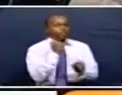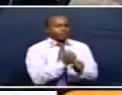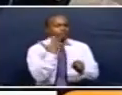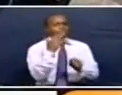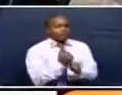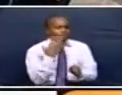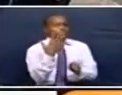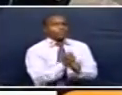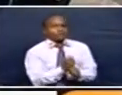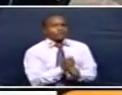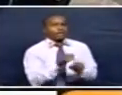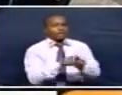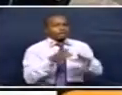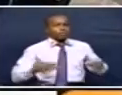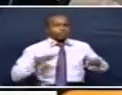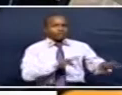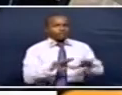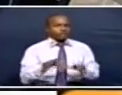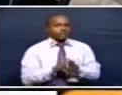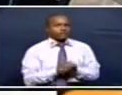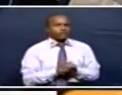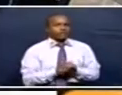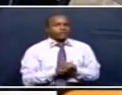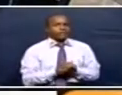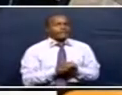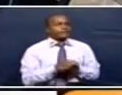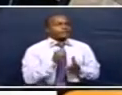2.5. Paperwork, as our people are suffering. So I mean, at times, you know,